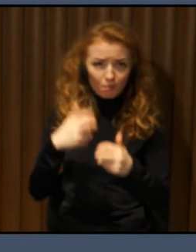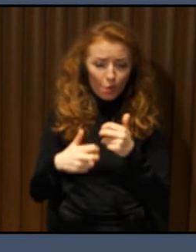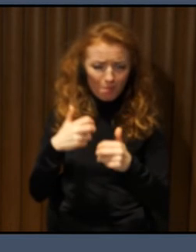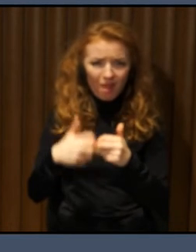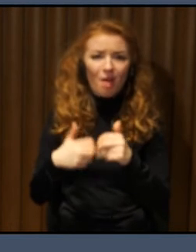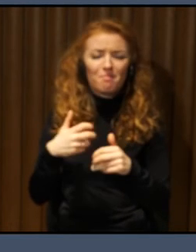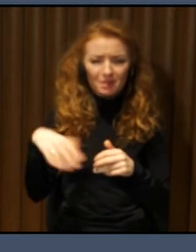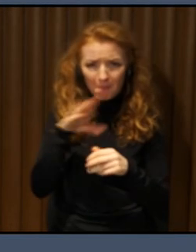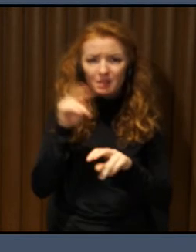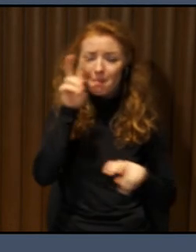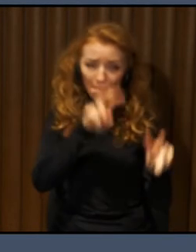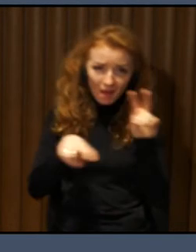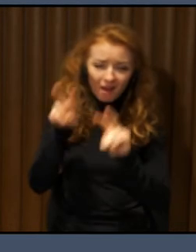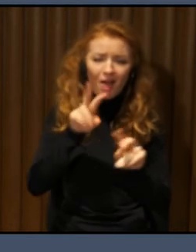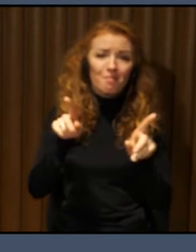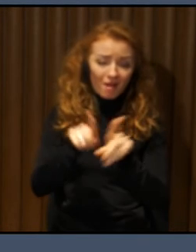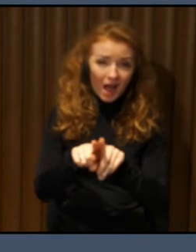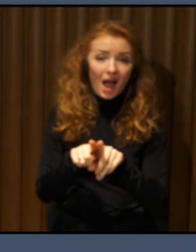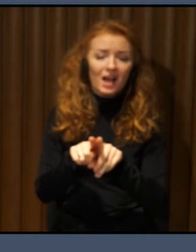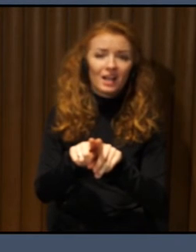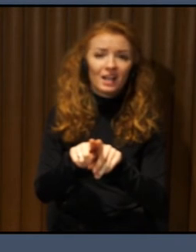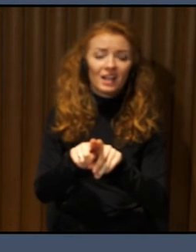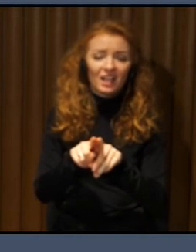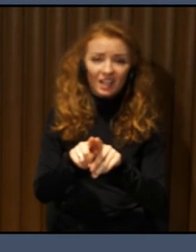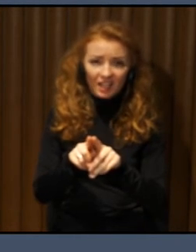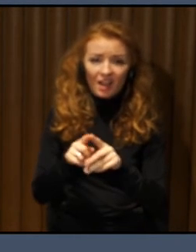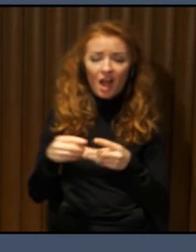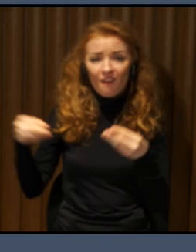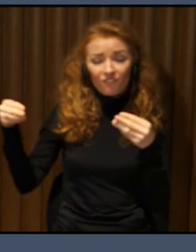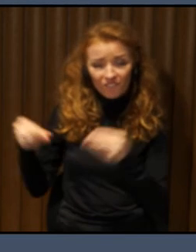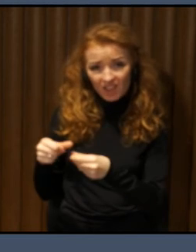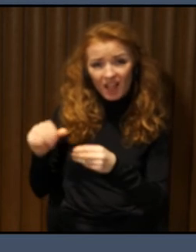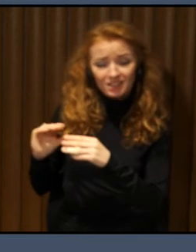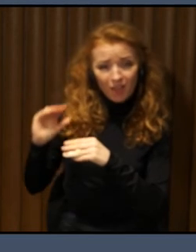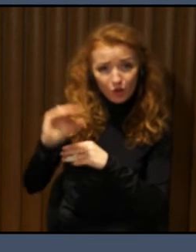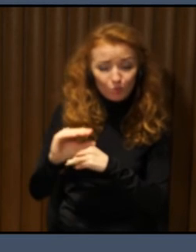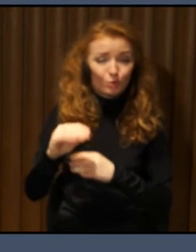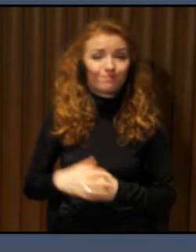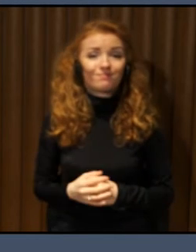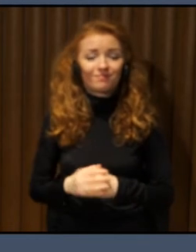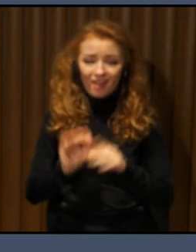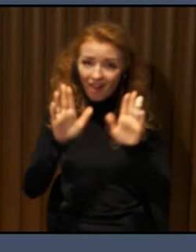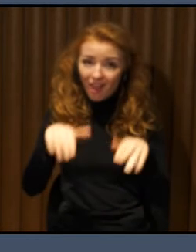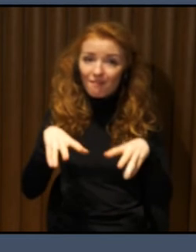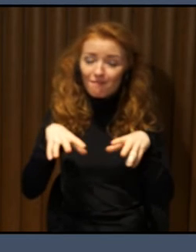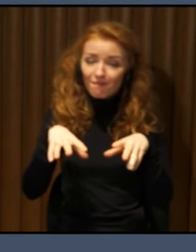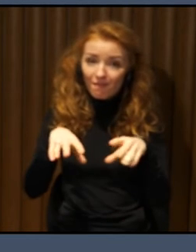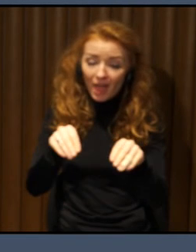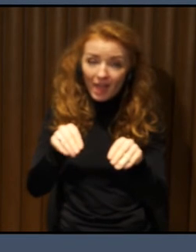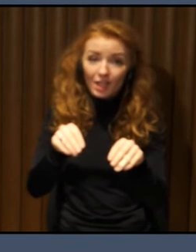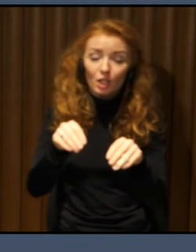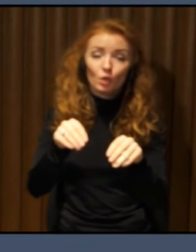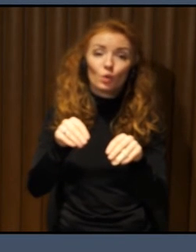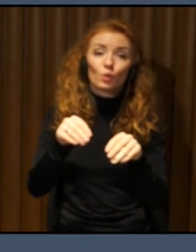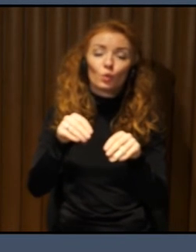services are providing in a city, which has never been done before in Canada, to doing kind of a gap analysis to find out what's missing, what people